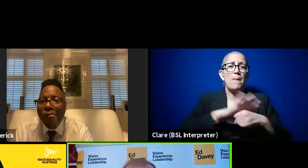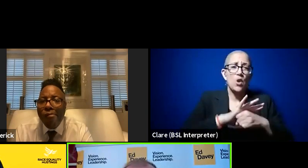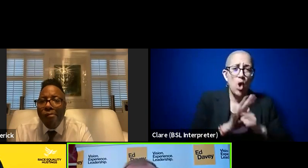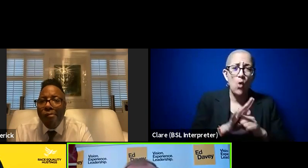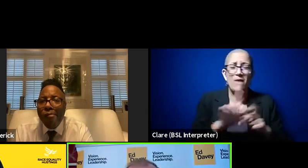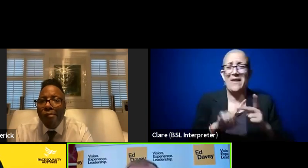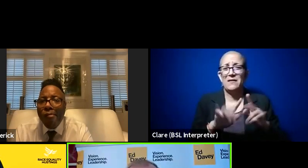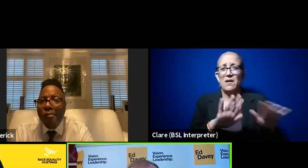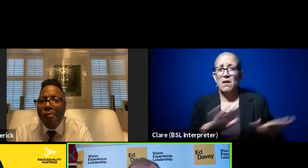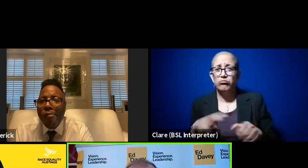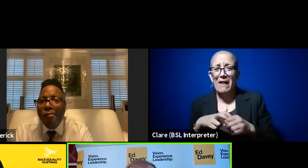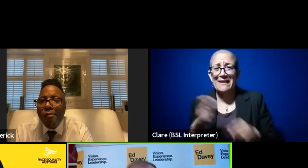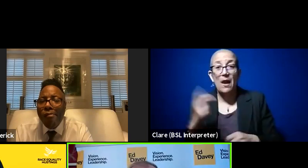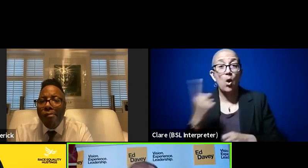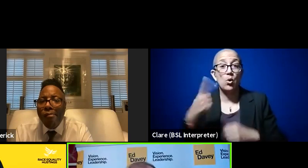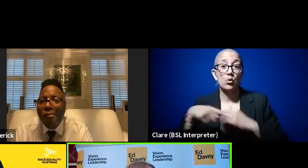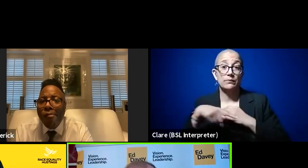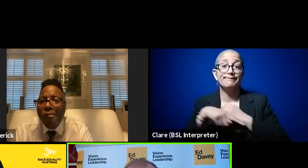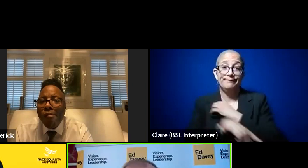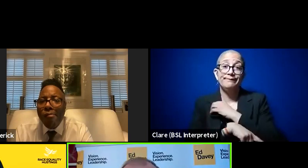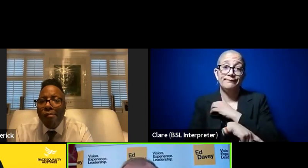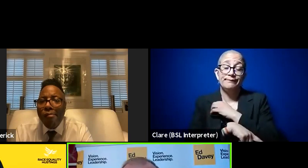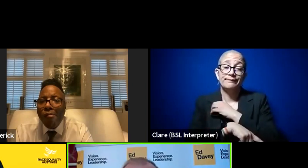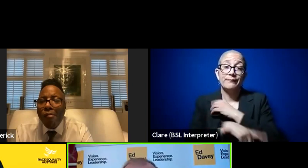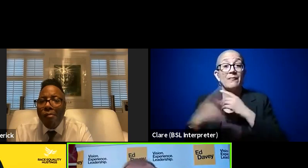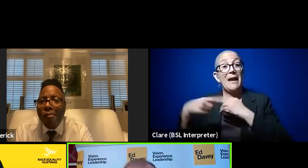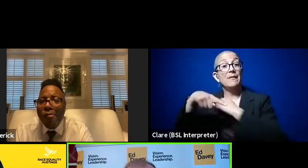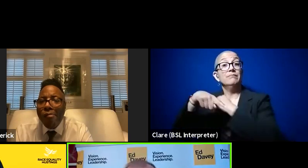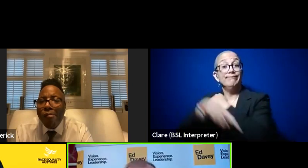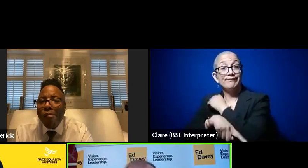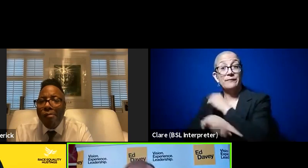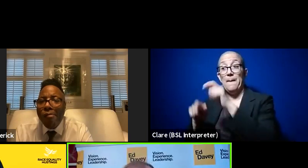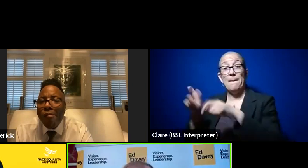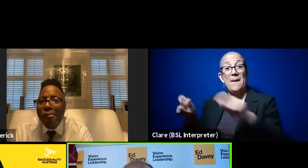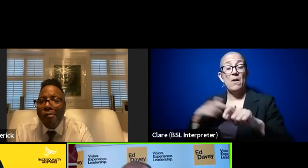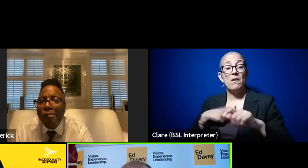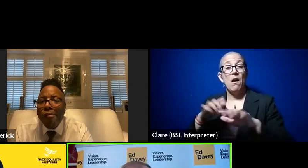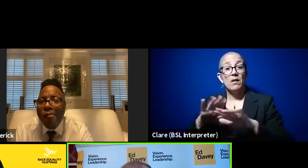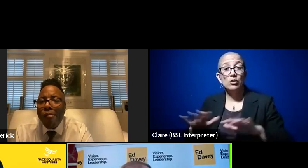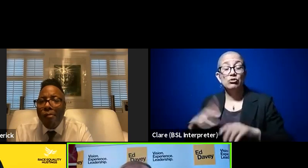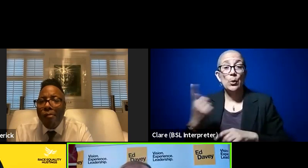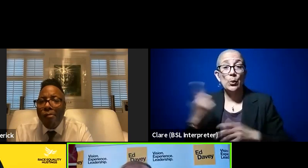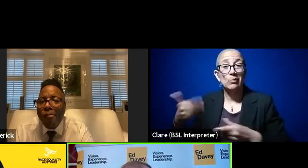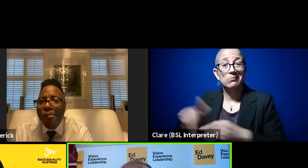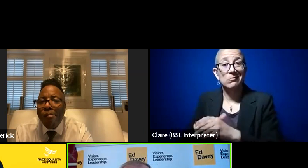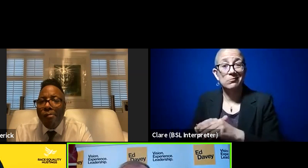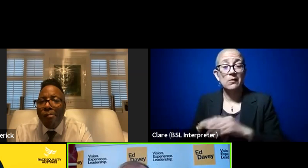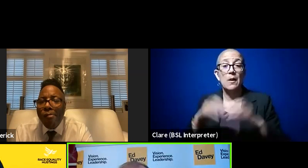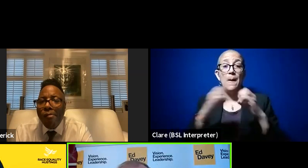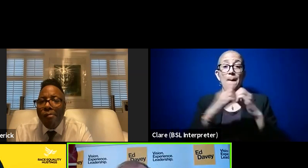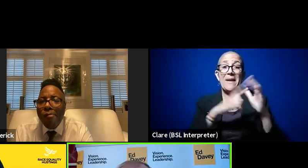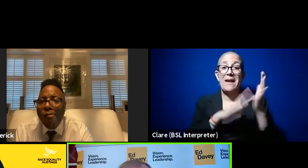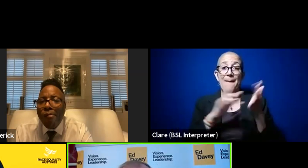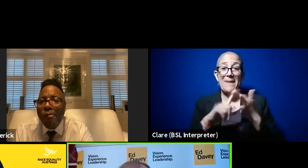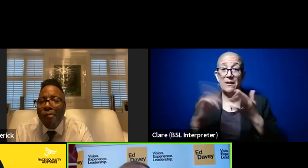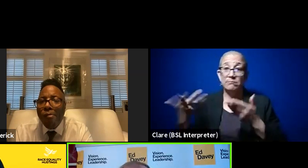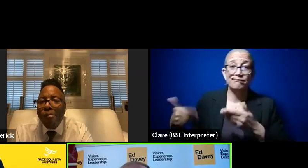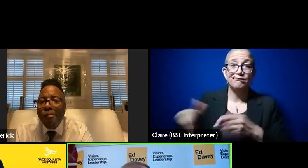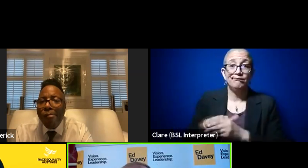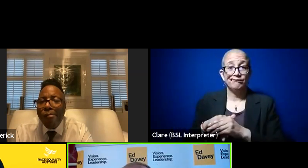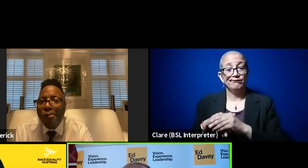well off. And guess what? In the less well off in our country, Black, Asian, and ethnic minority communities are disproportionately